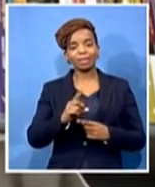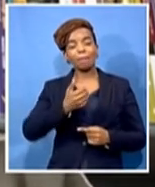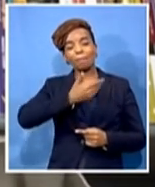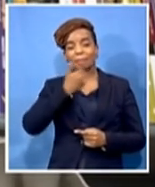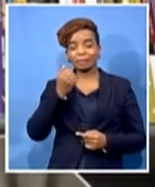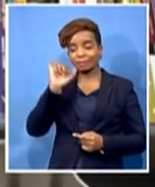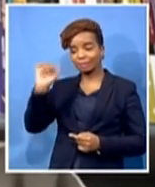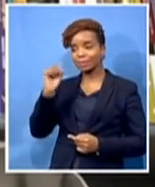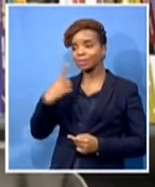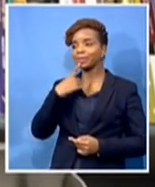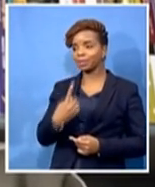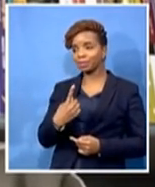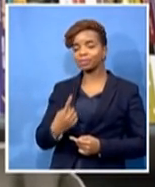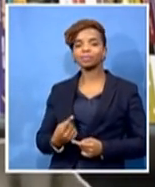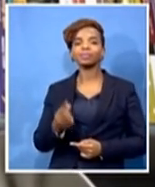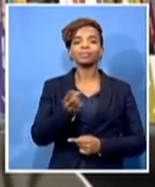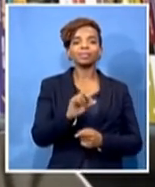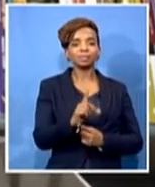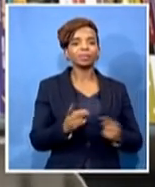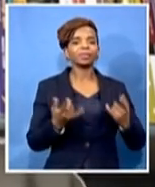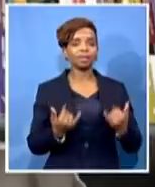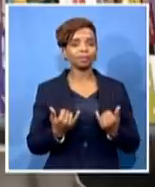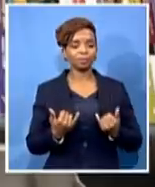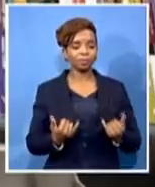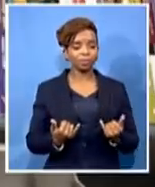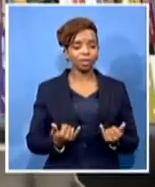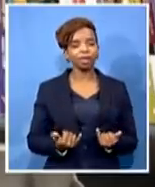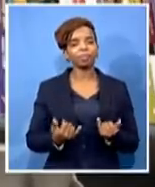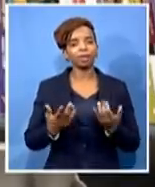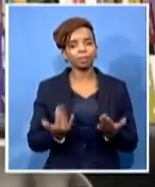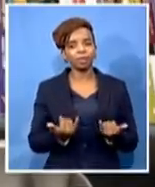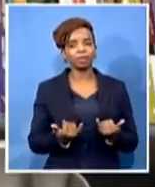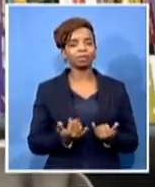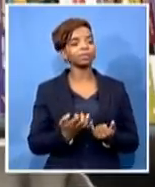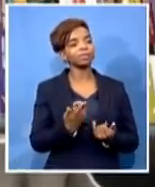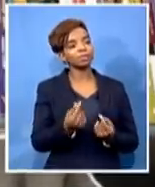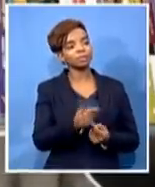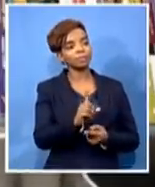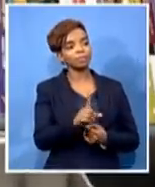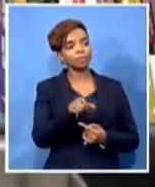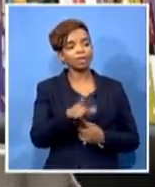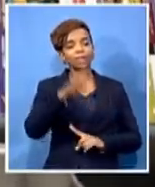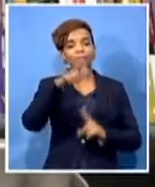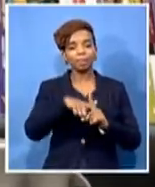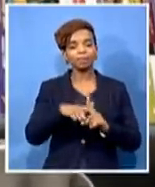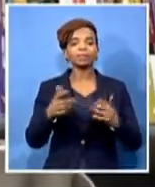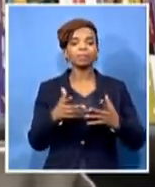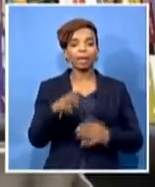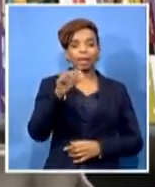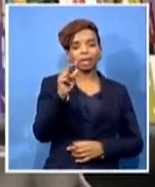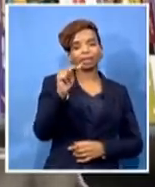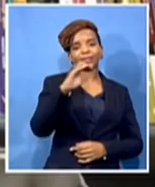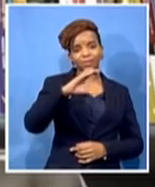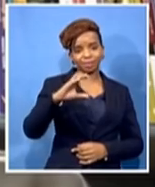I am your president and the president of the ANC, but I've got a bigger problem. Because